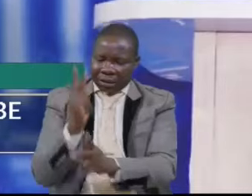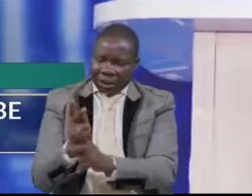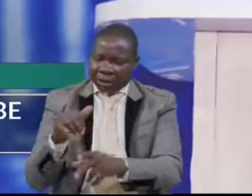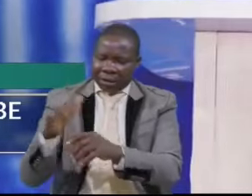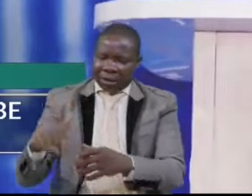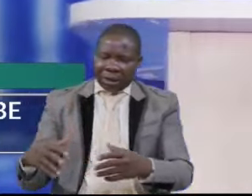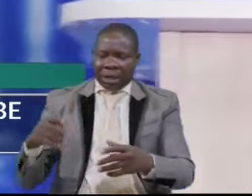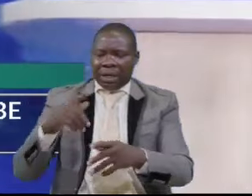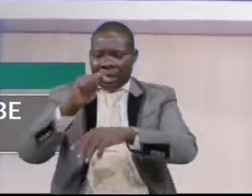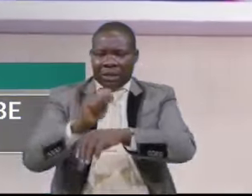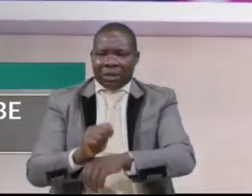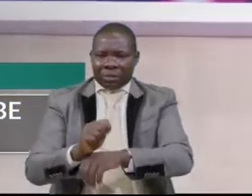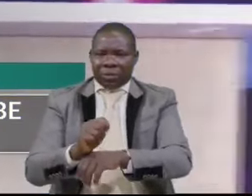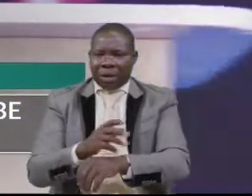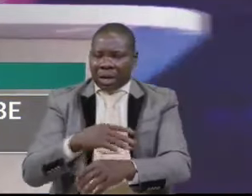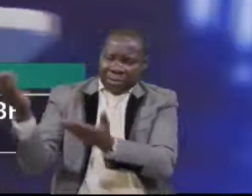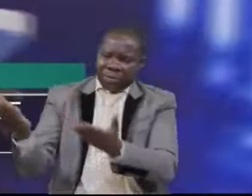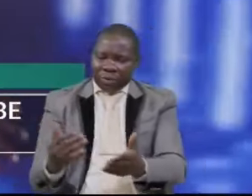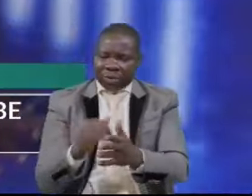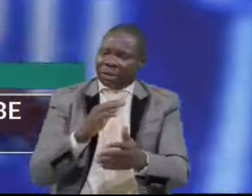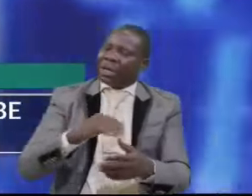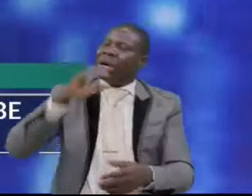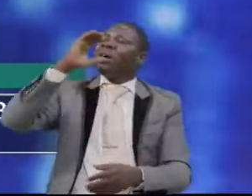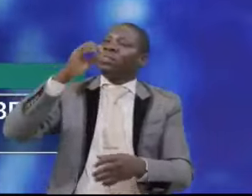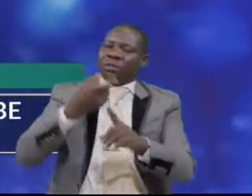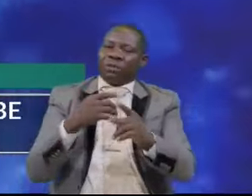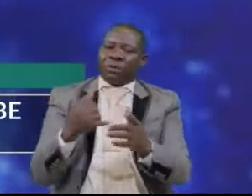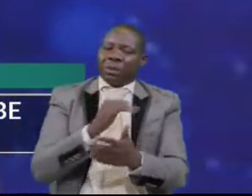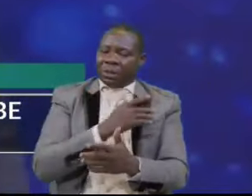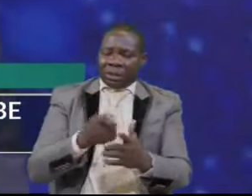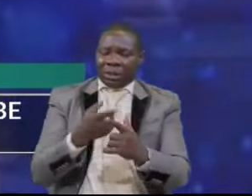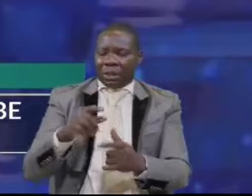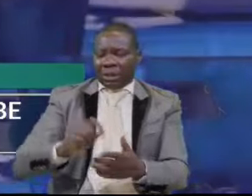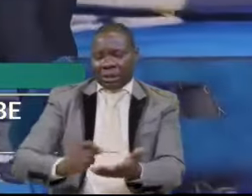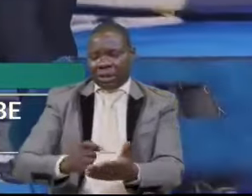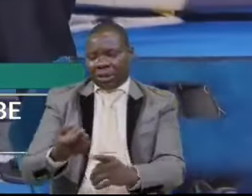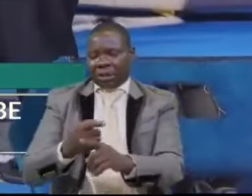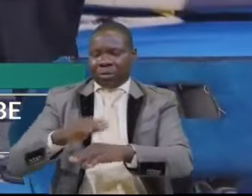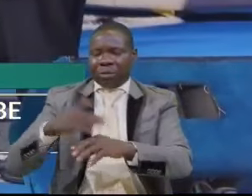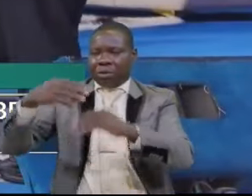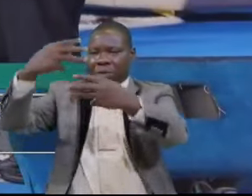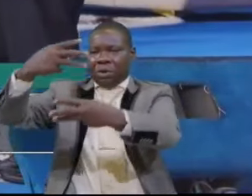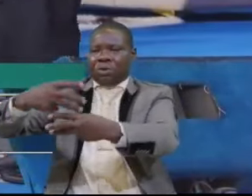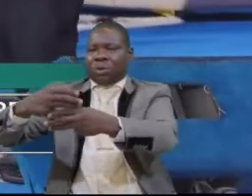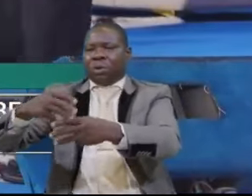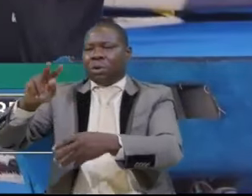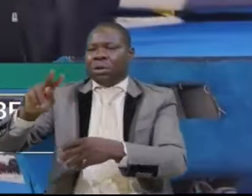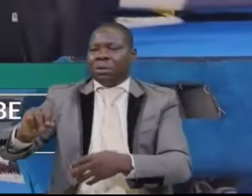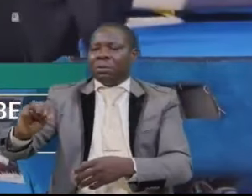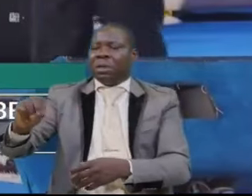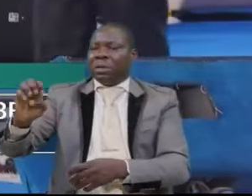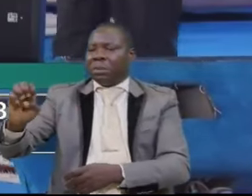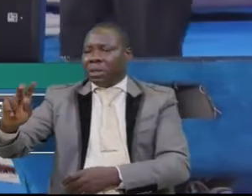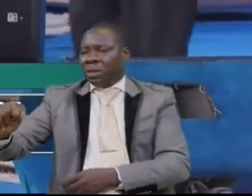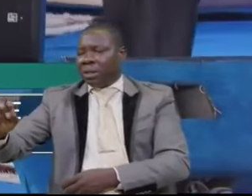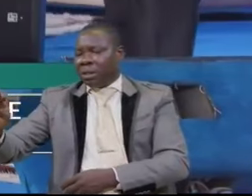was drinking out of that. And then the writing came on the wall, many many tekel perishing. And